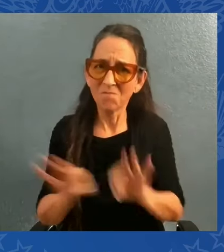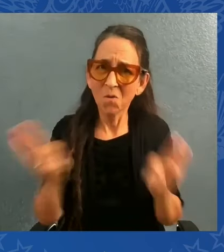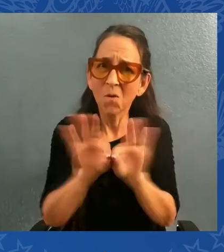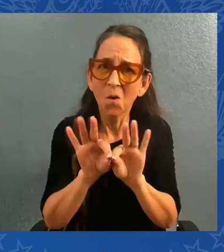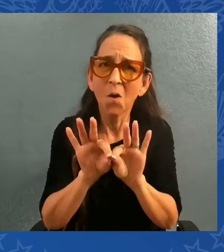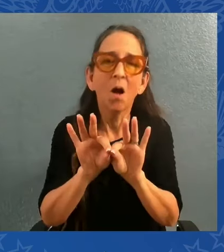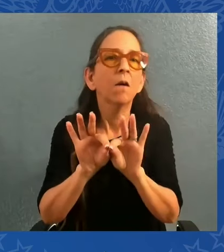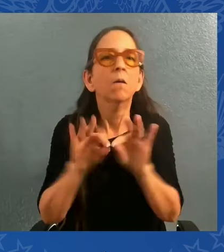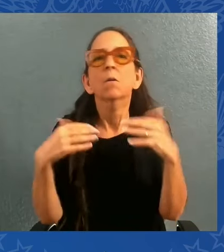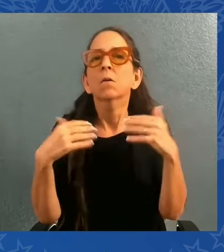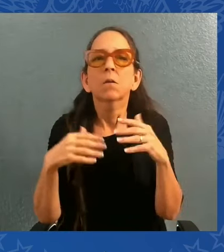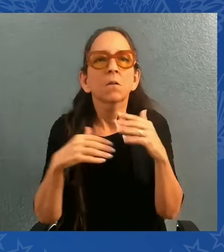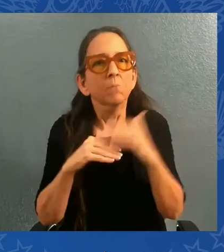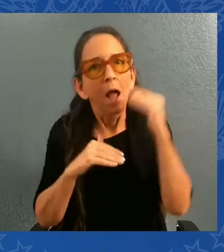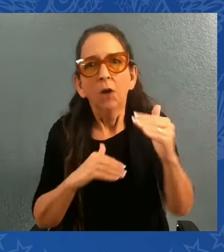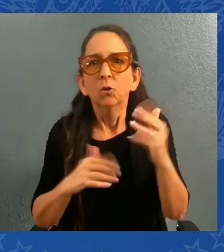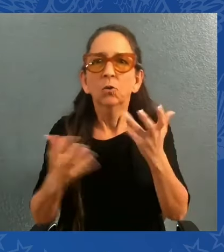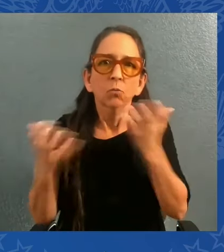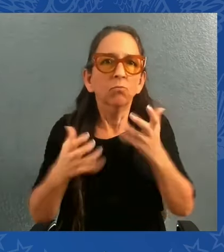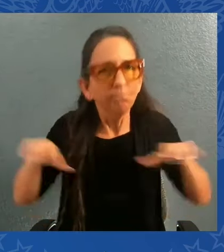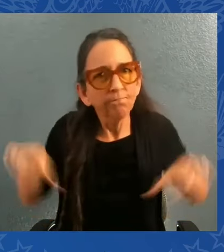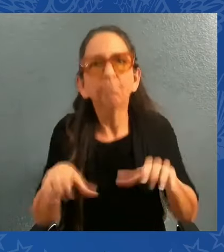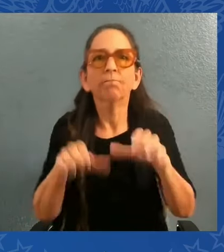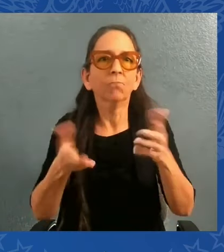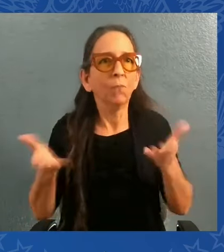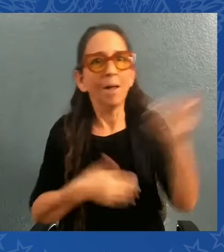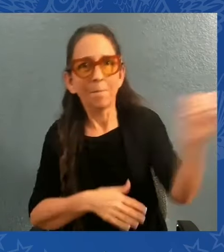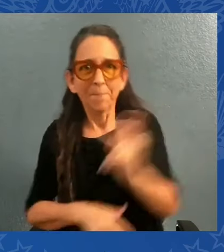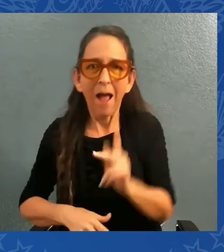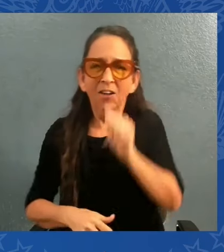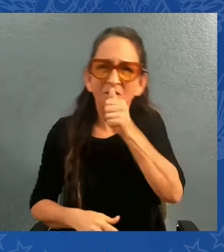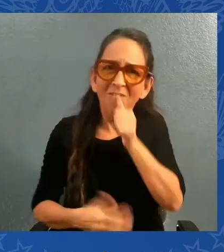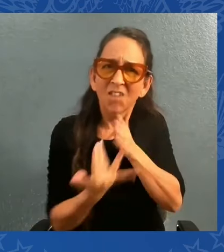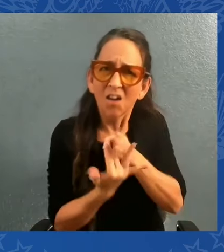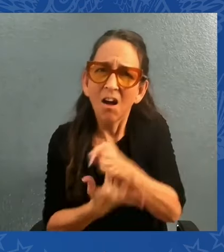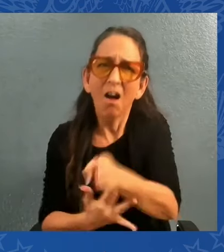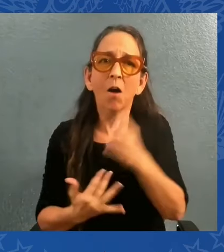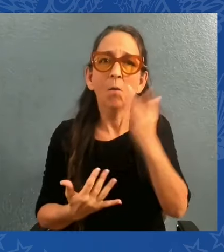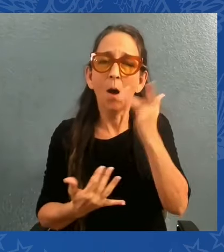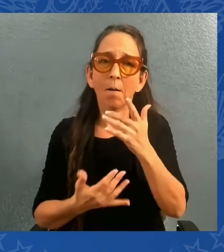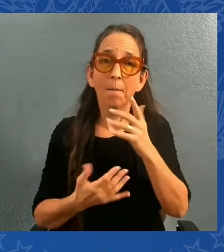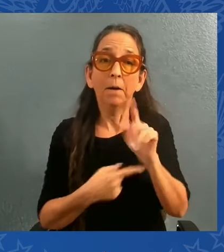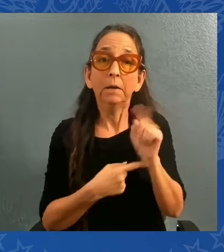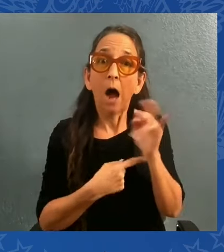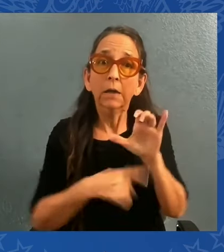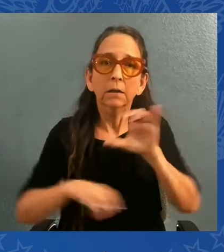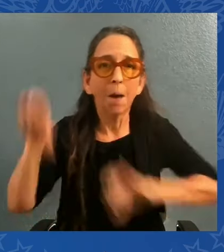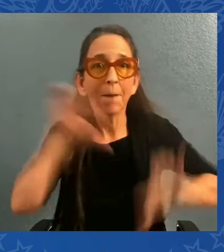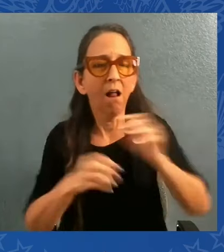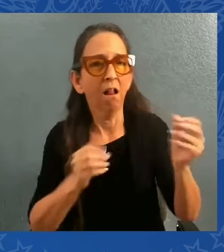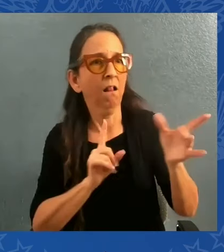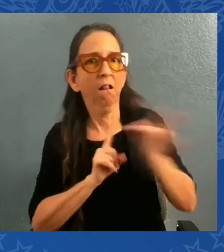to return home to suffer from permanent effects of poisonous chemicals. Too many have died like our son Bo